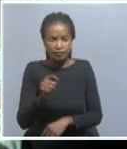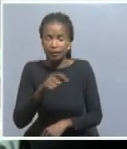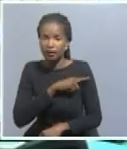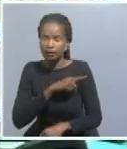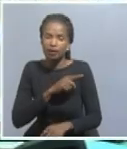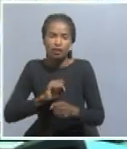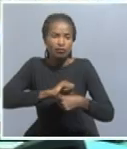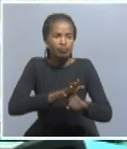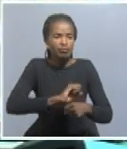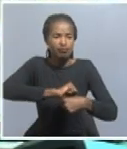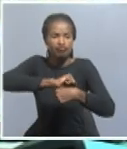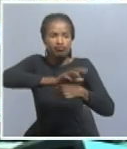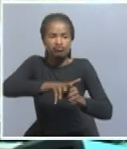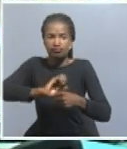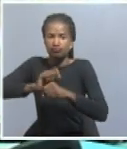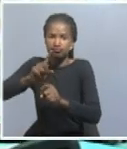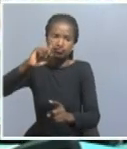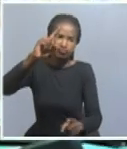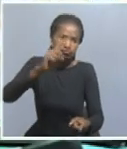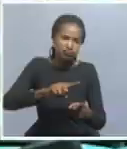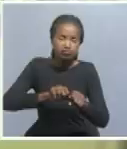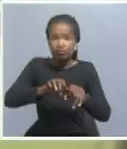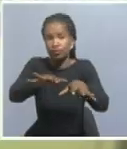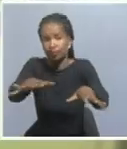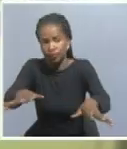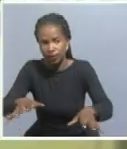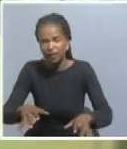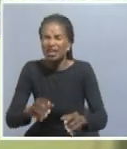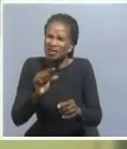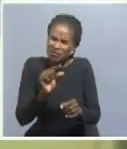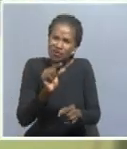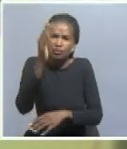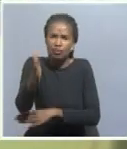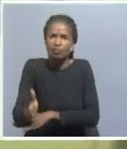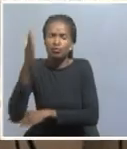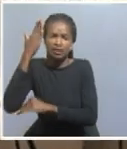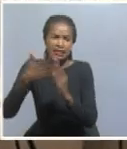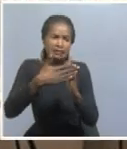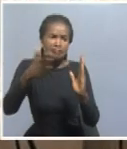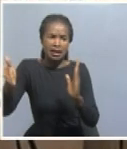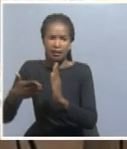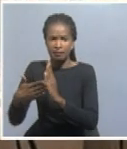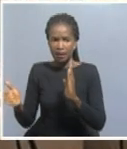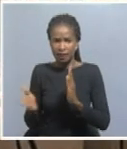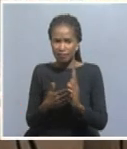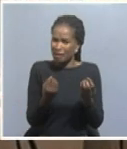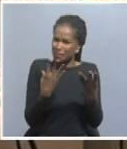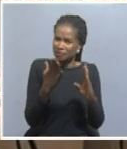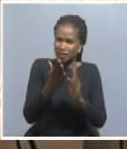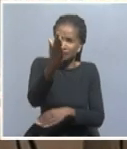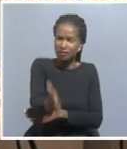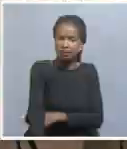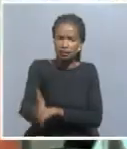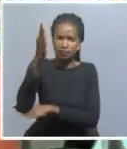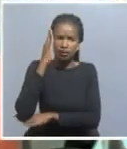so there are a few borders that are operating, but in that then we are working to ensure that